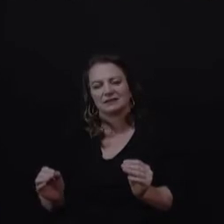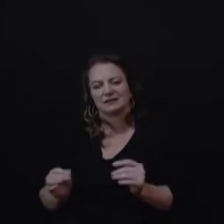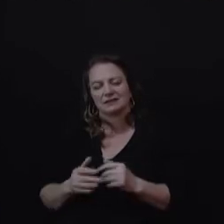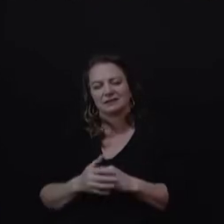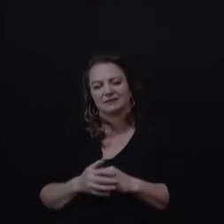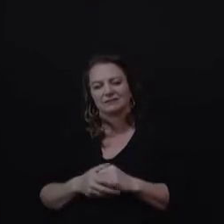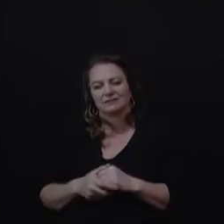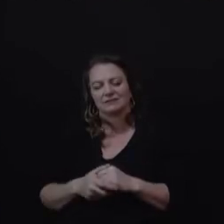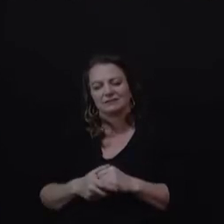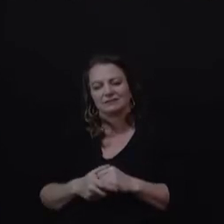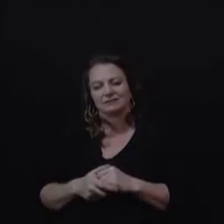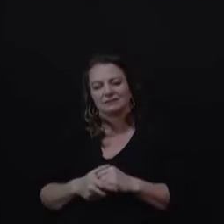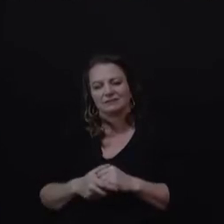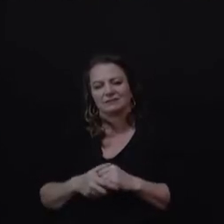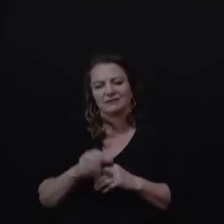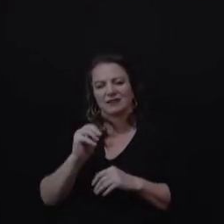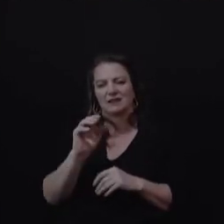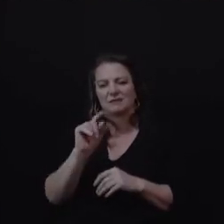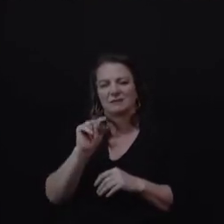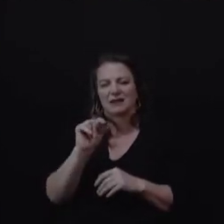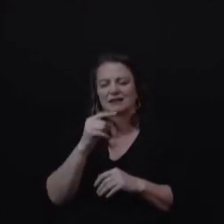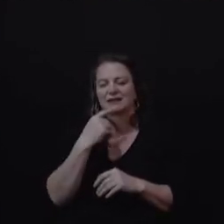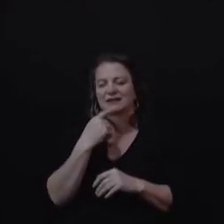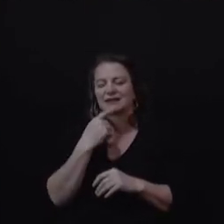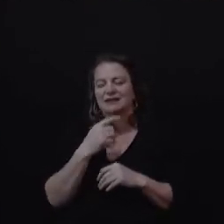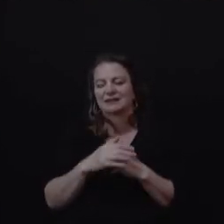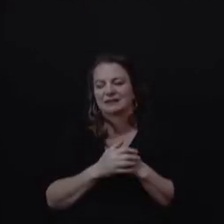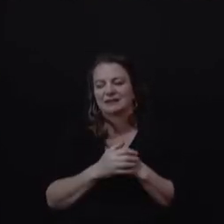and as Matthew Henry says,